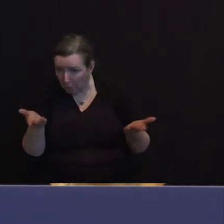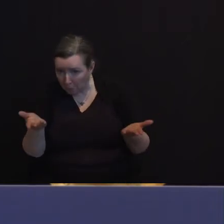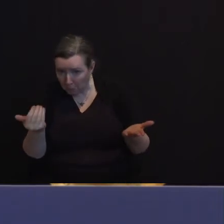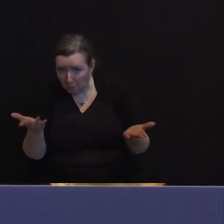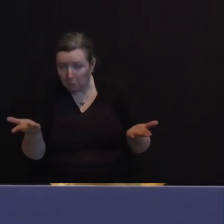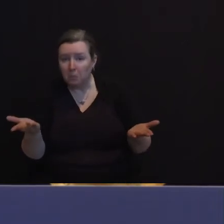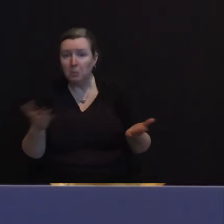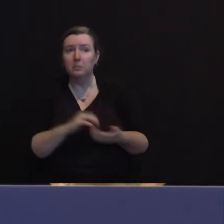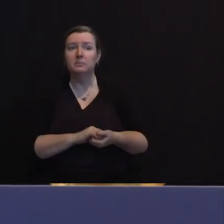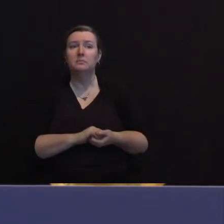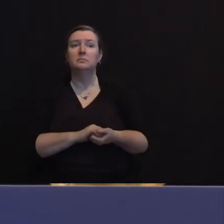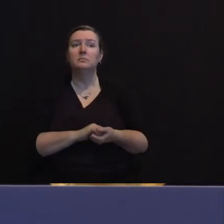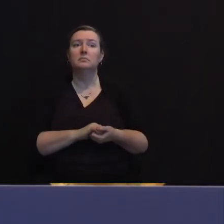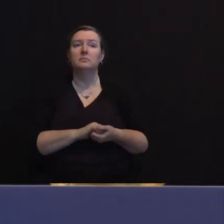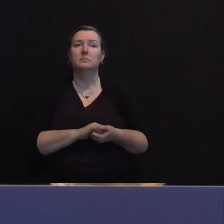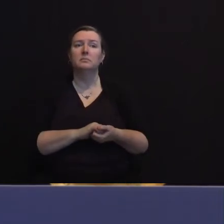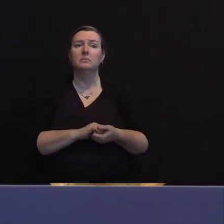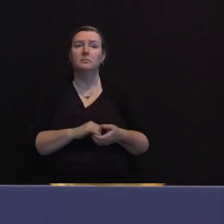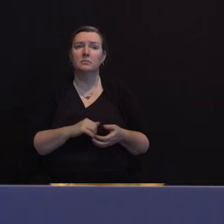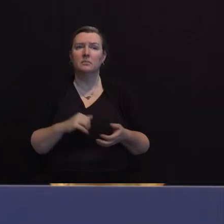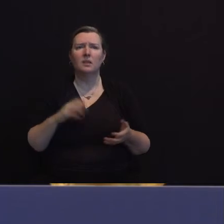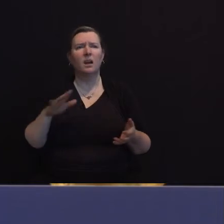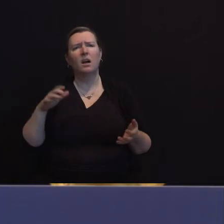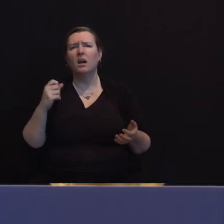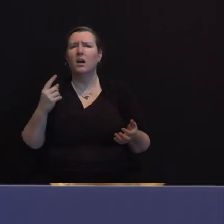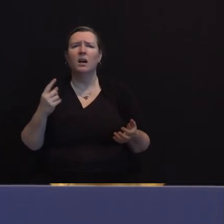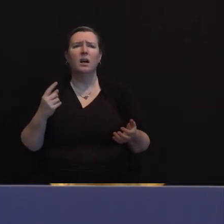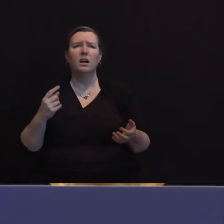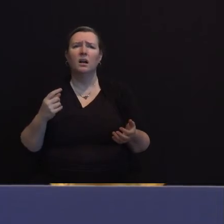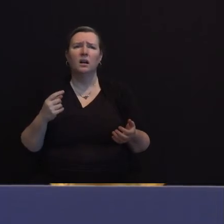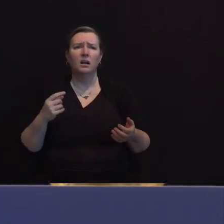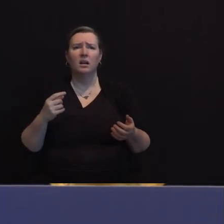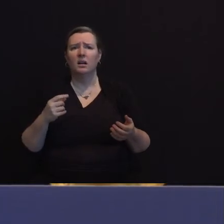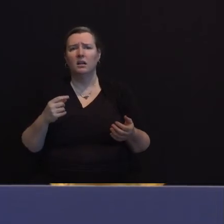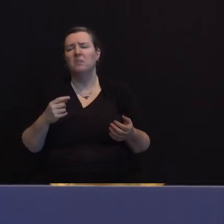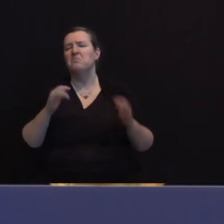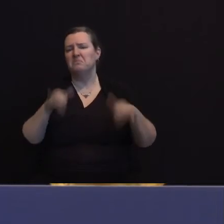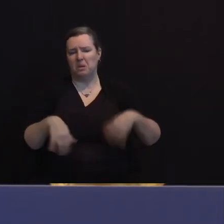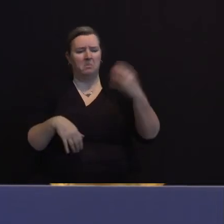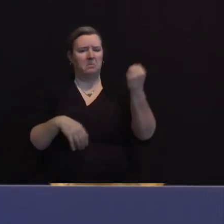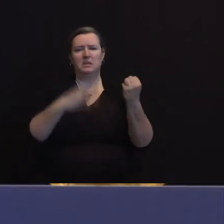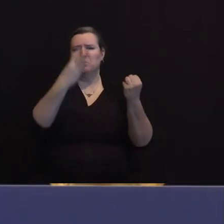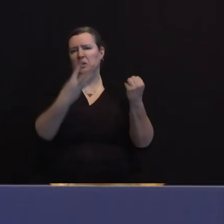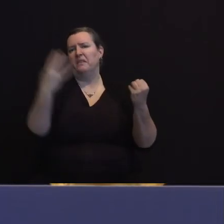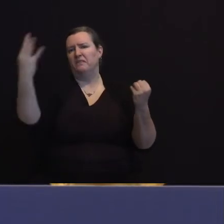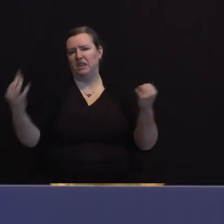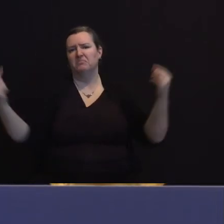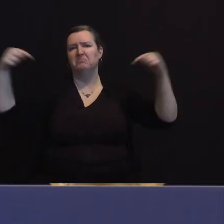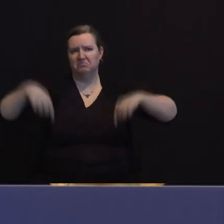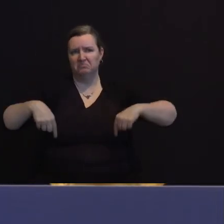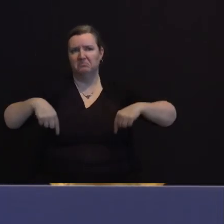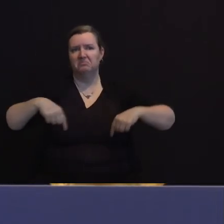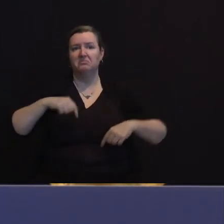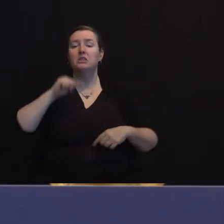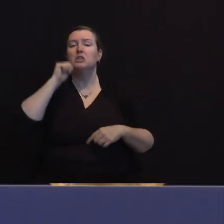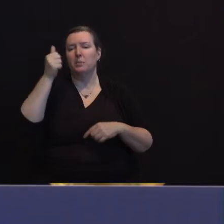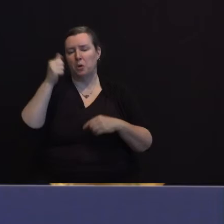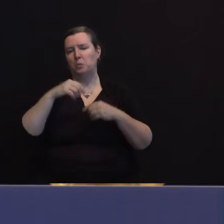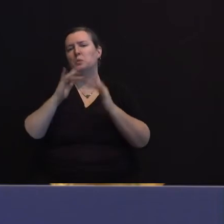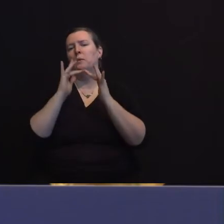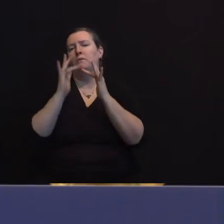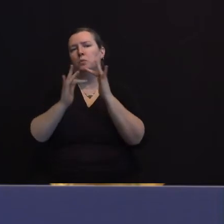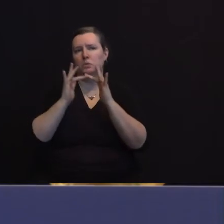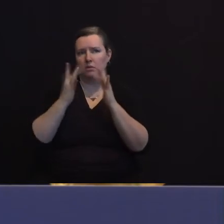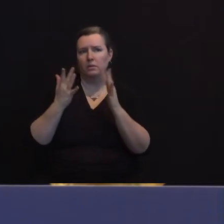be, I think, on the same rhythm, Monday, Wednesday, Friday. So we'll see you virtually tomorrow, 1 o'clock on Friday. The White House